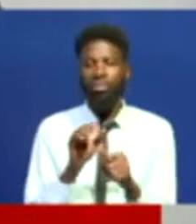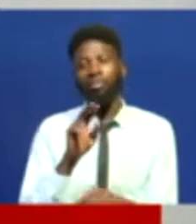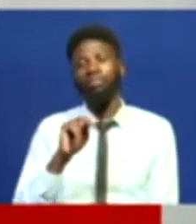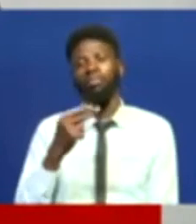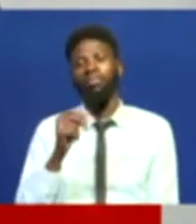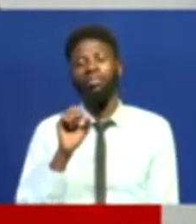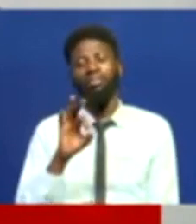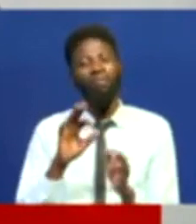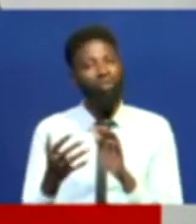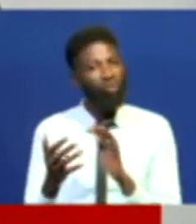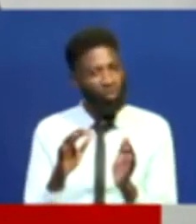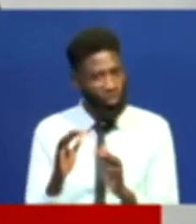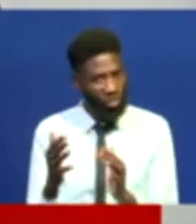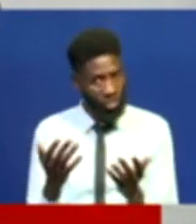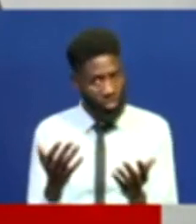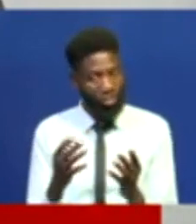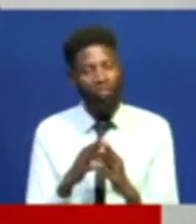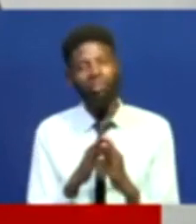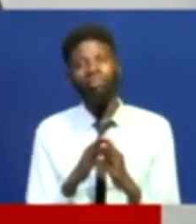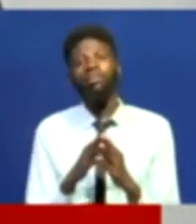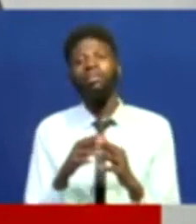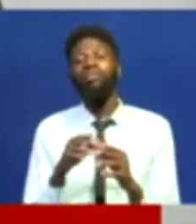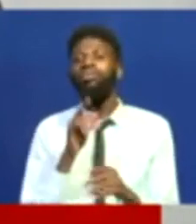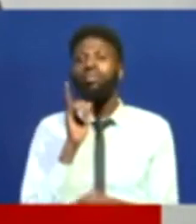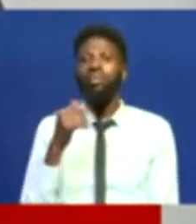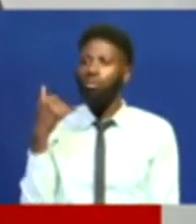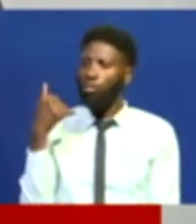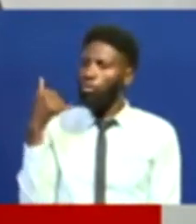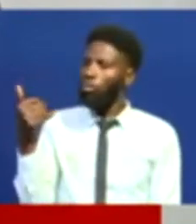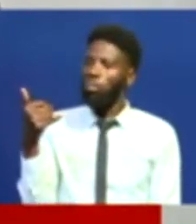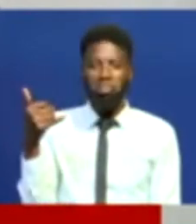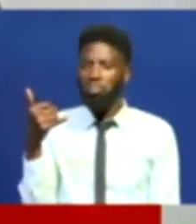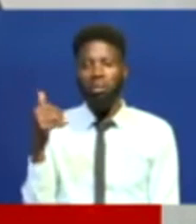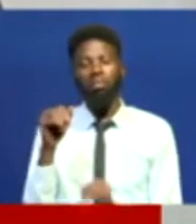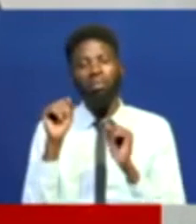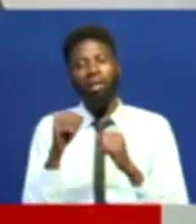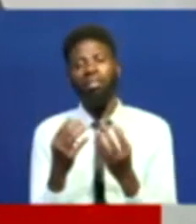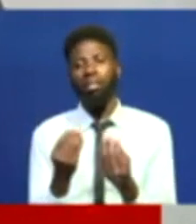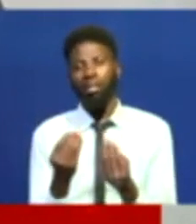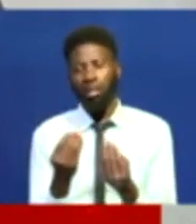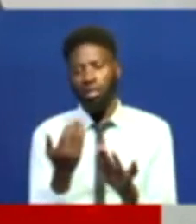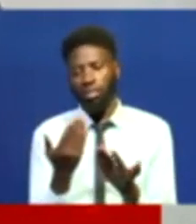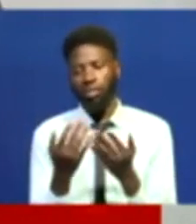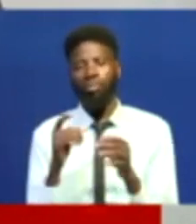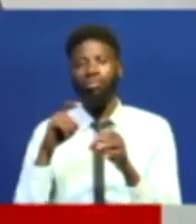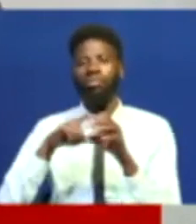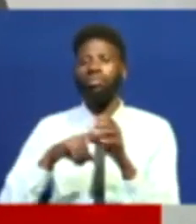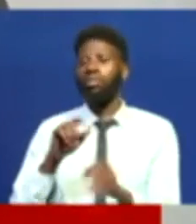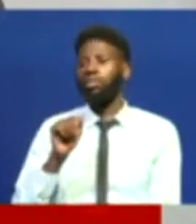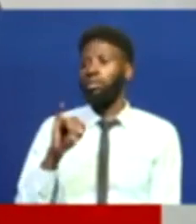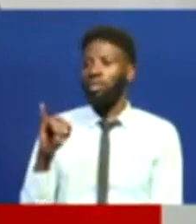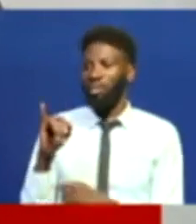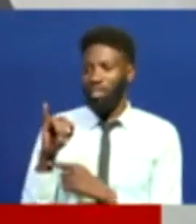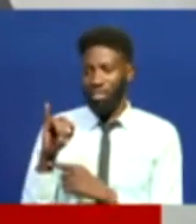NHIF or so and so forth, you don't need to call. You can quickly go to an intelligent chat,